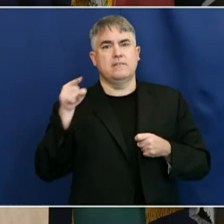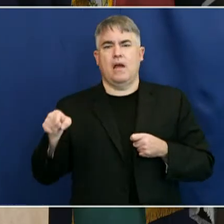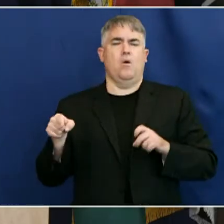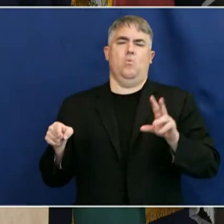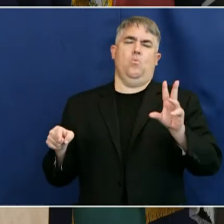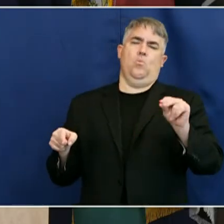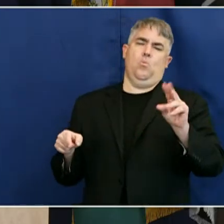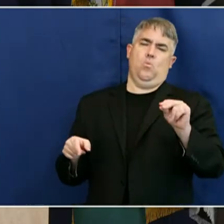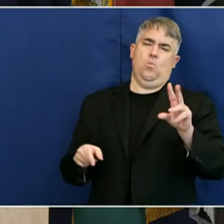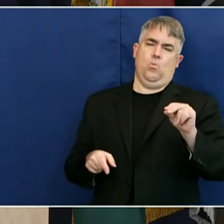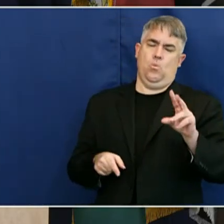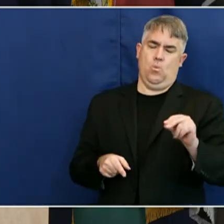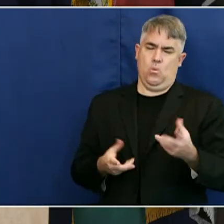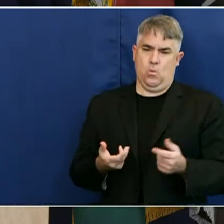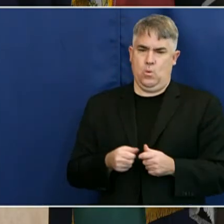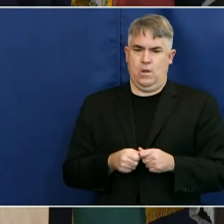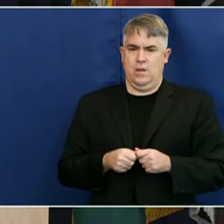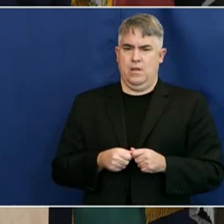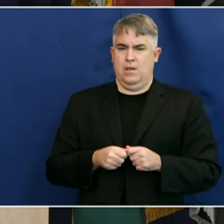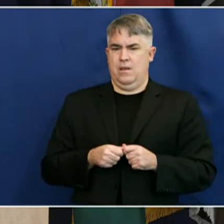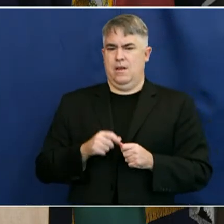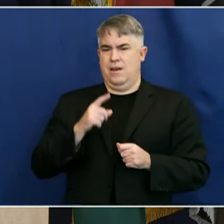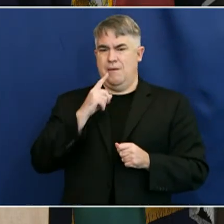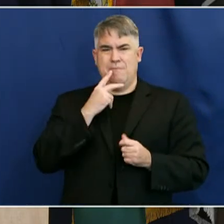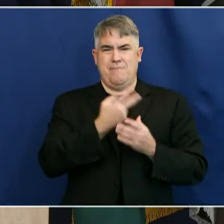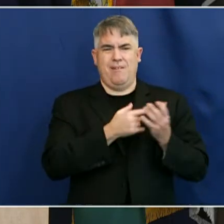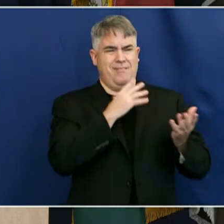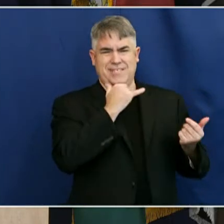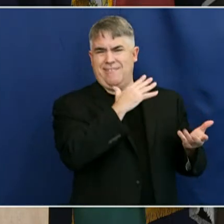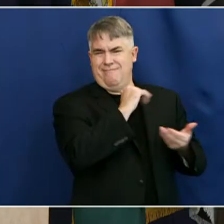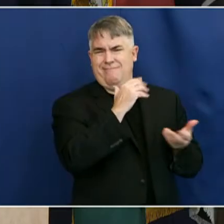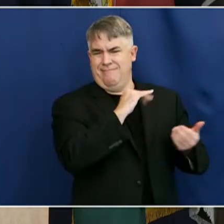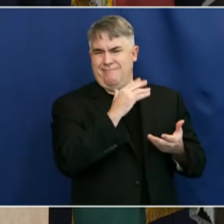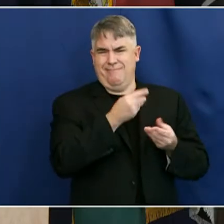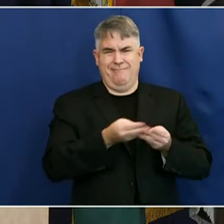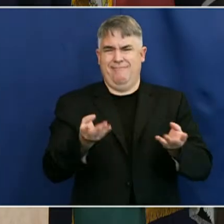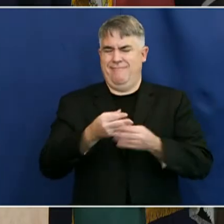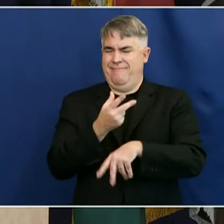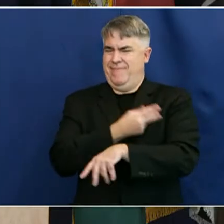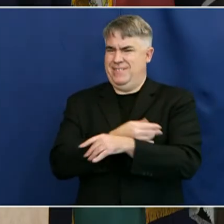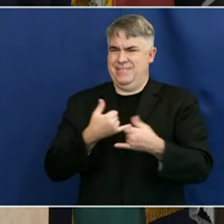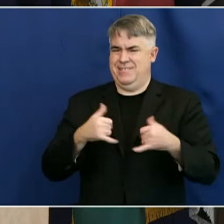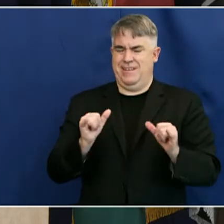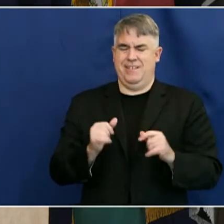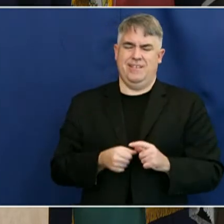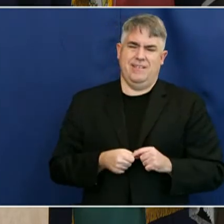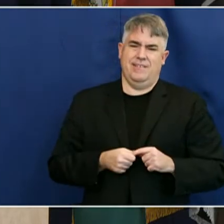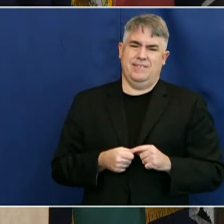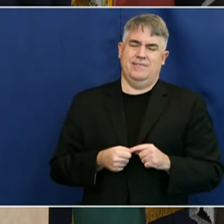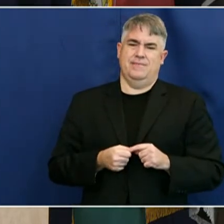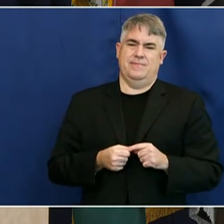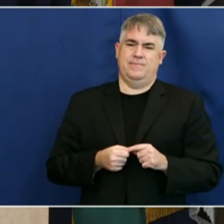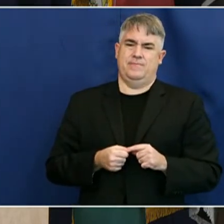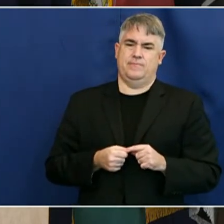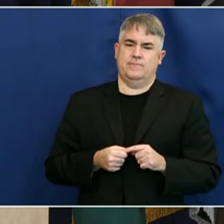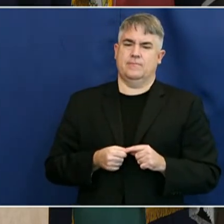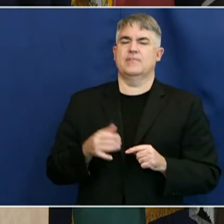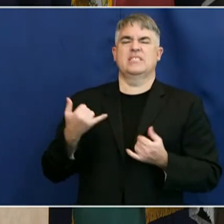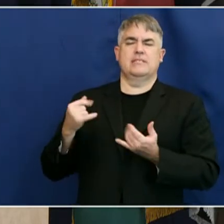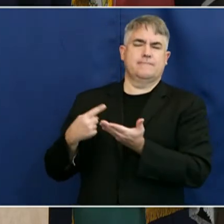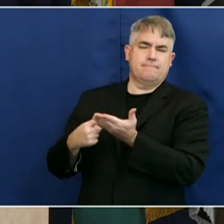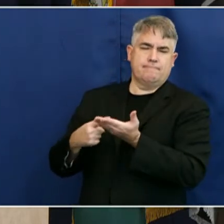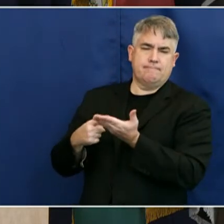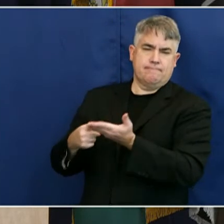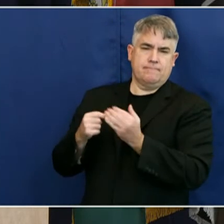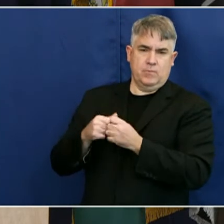to continue to both receive vaccines and administer them very, very quickly. So there's ongoing discussions